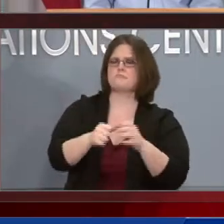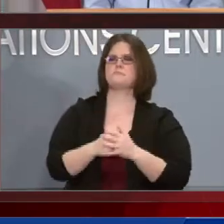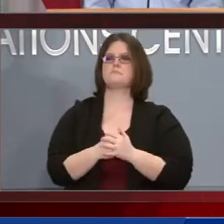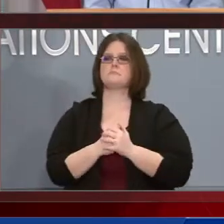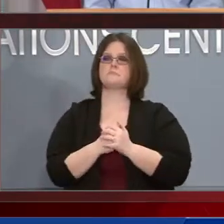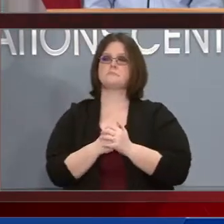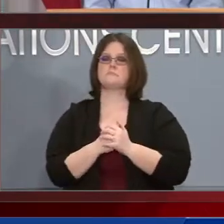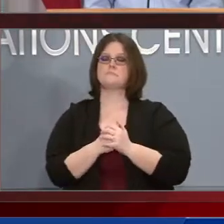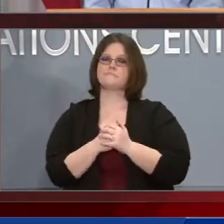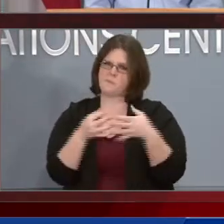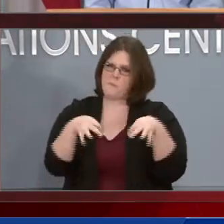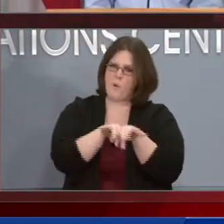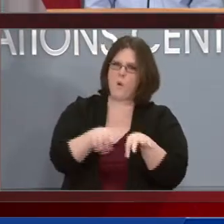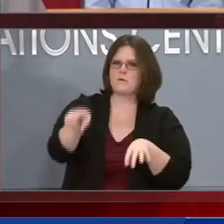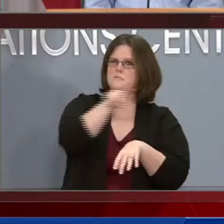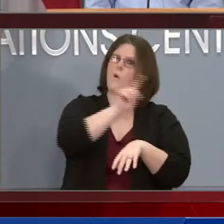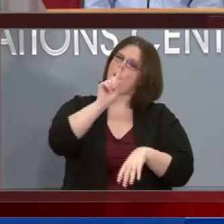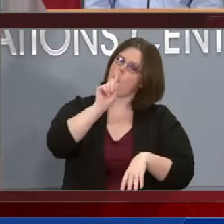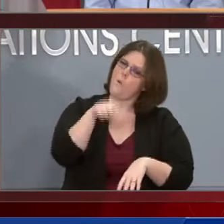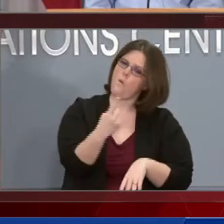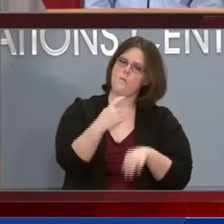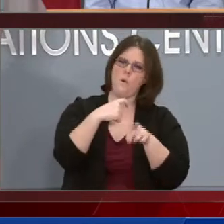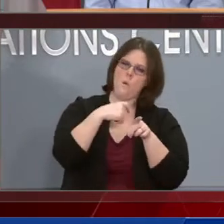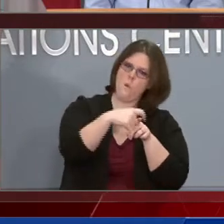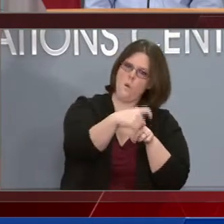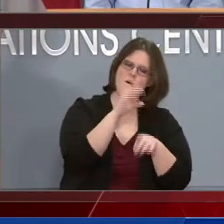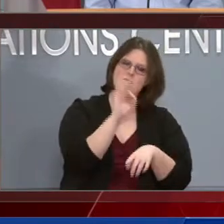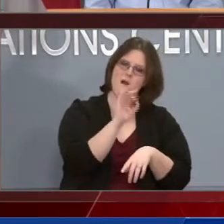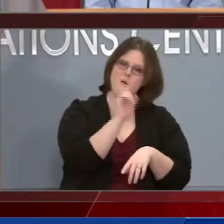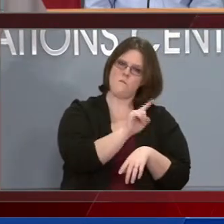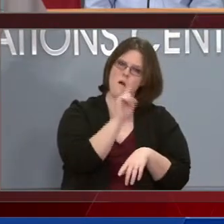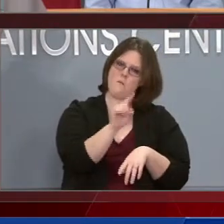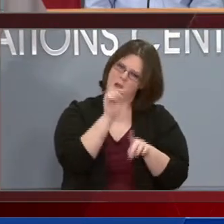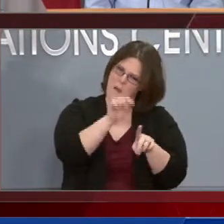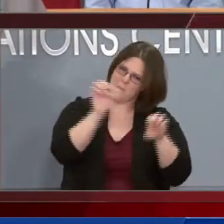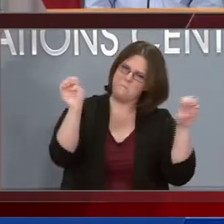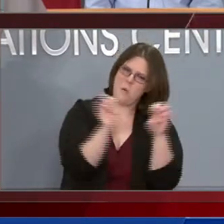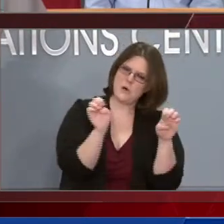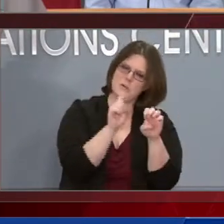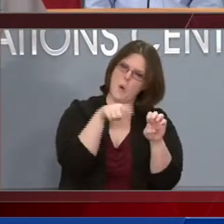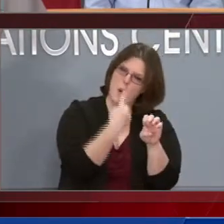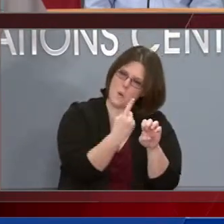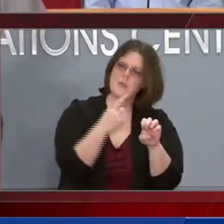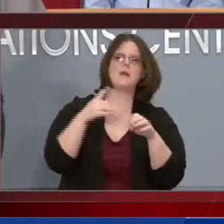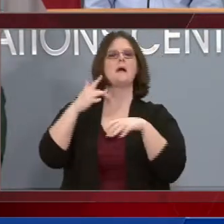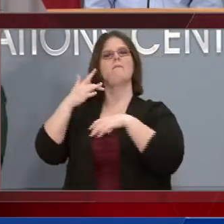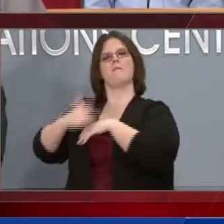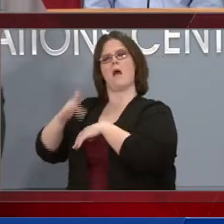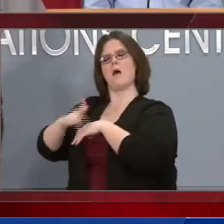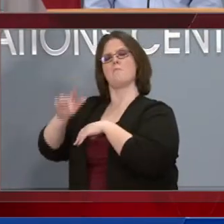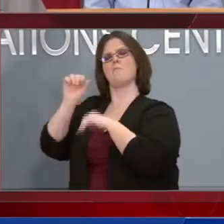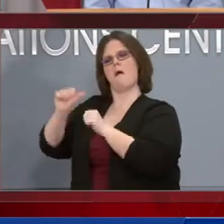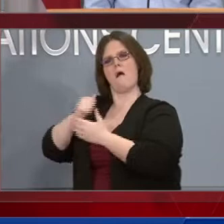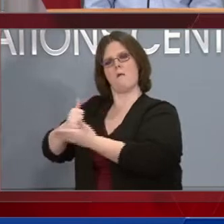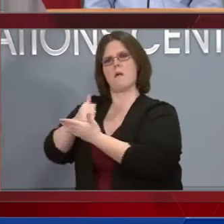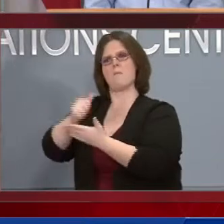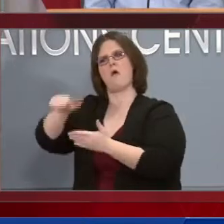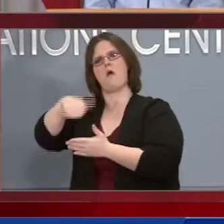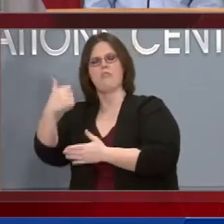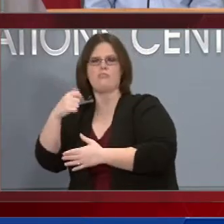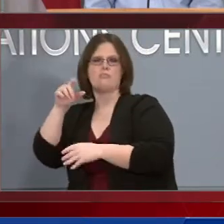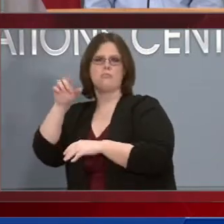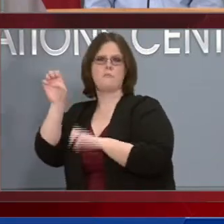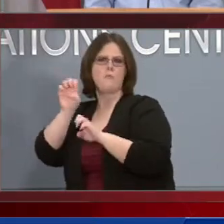are available for emergency response, please only dial 911 for life safety events and report any power outages to your service provider